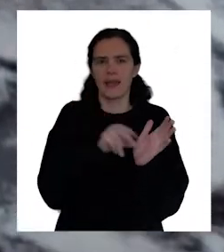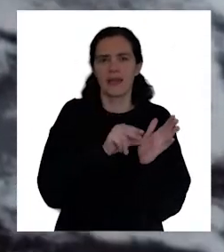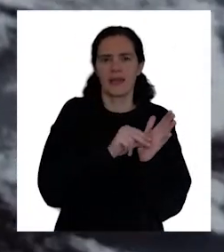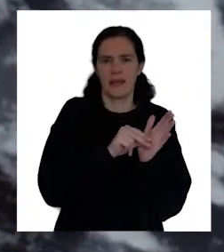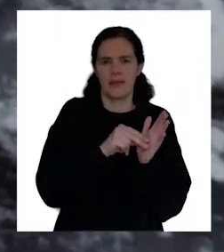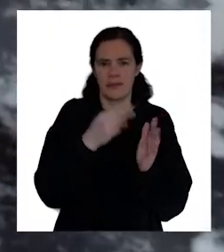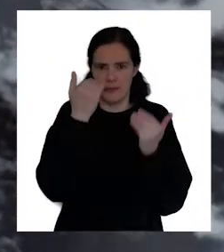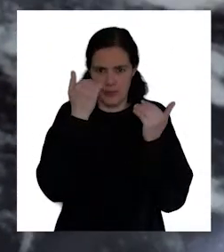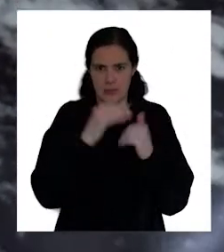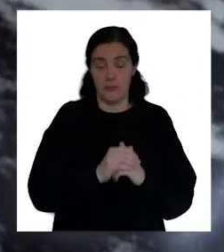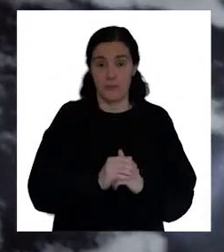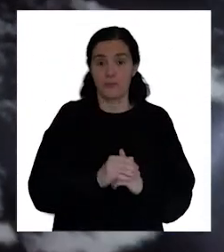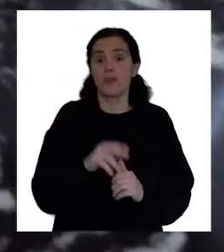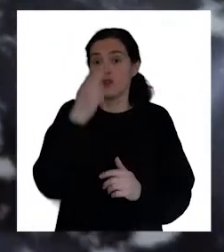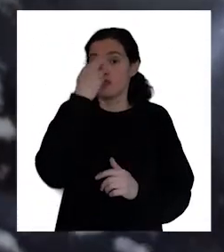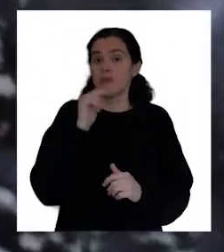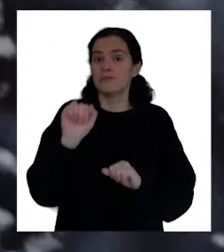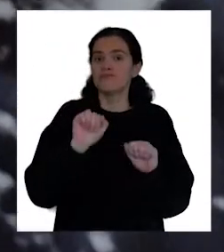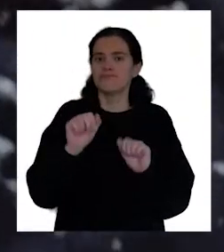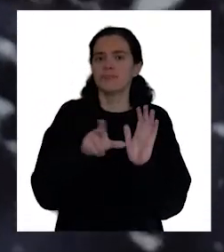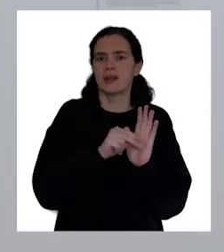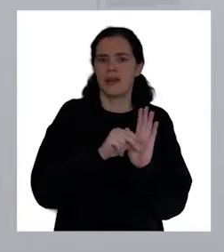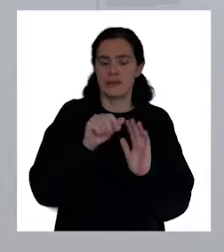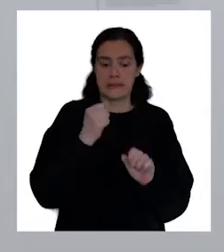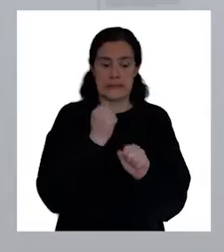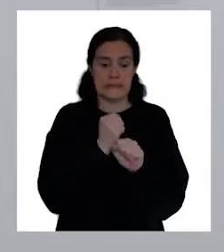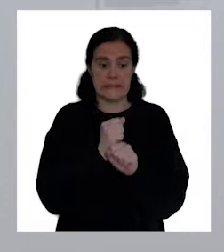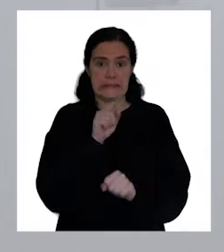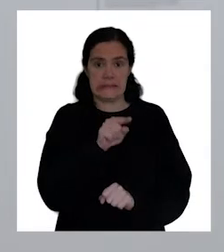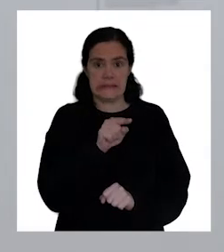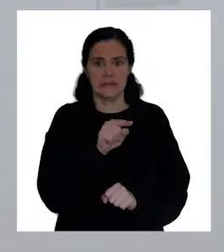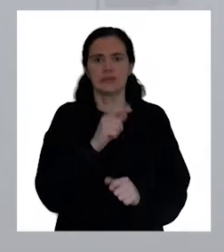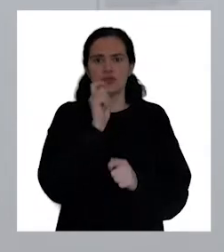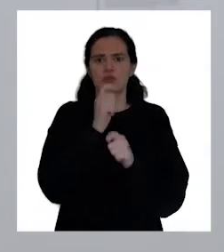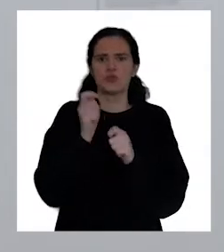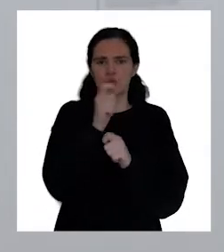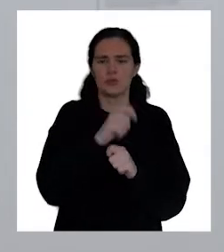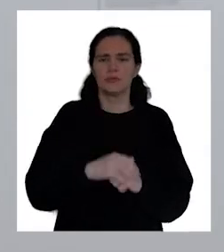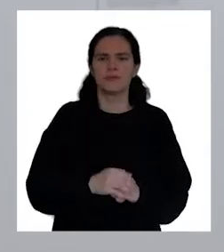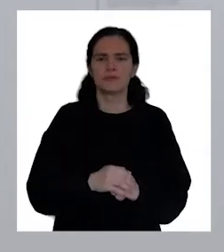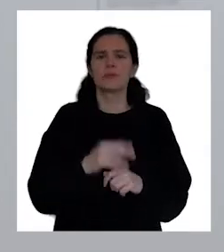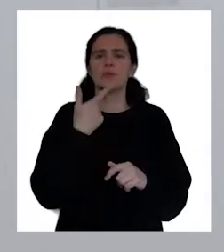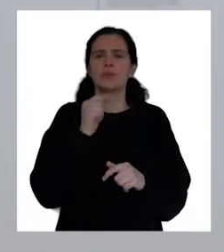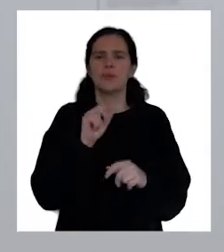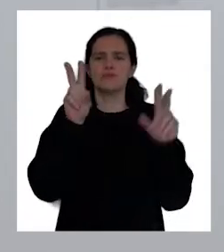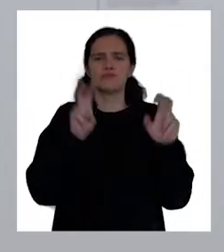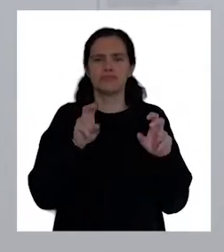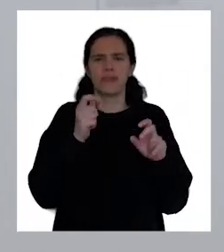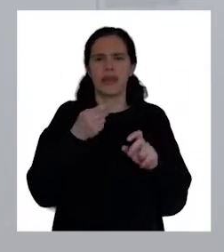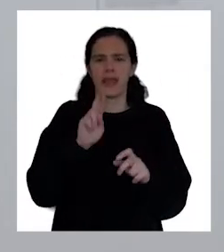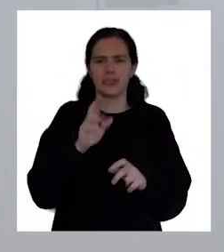device, a device that records his own history. With this work, this sculpture,